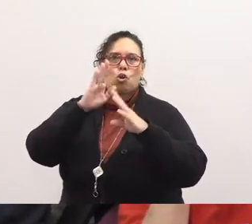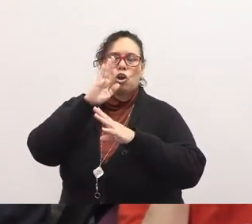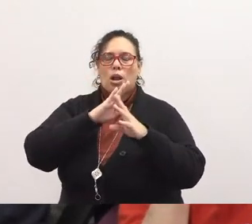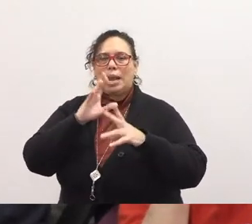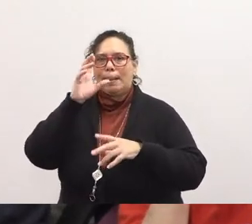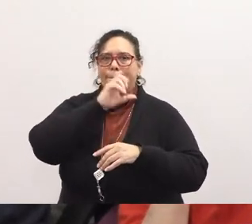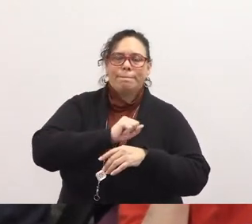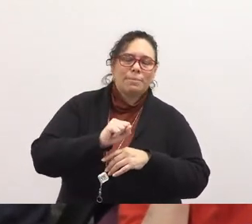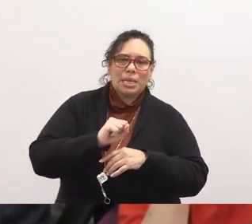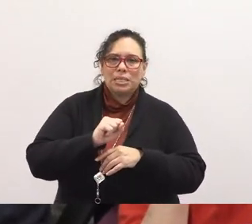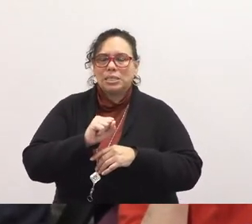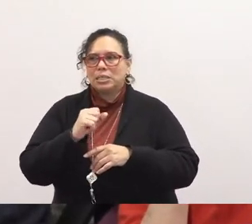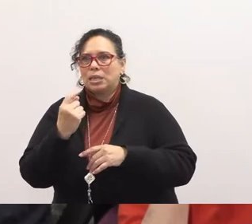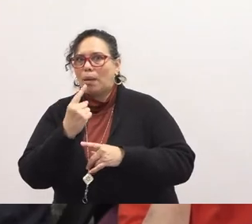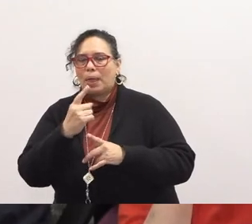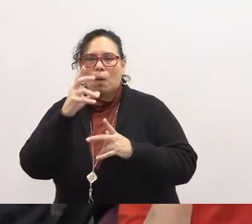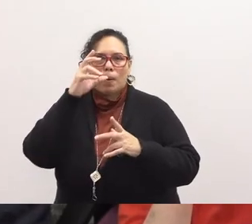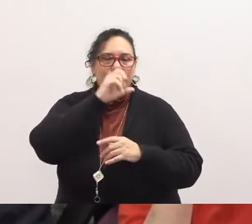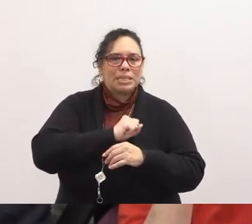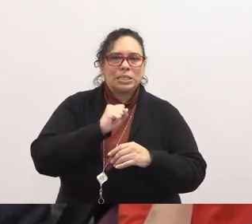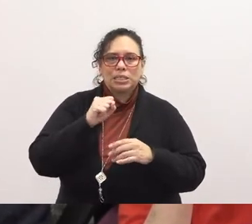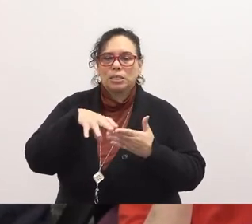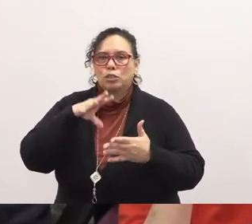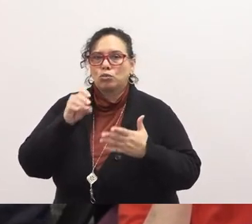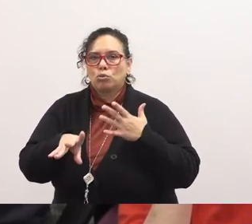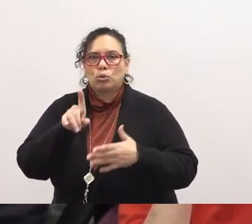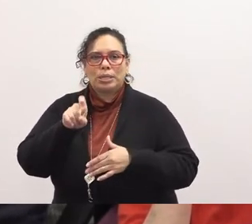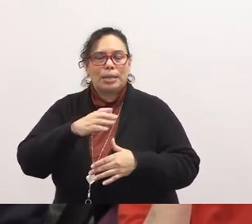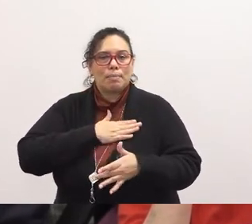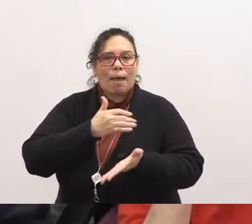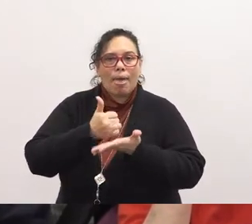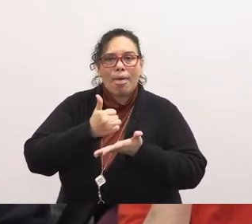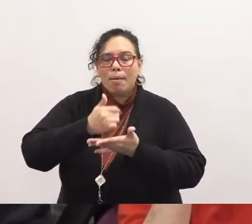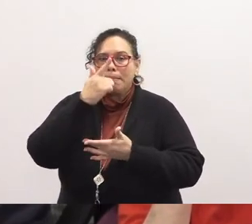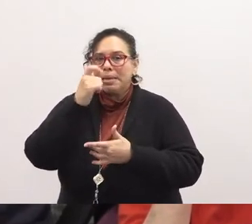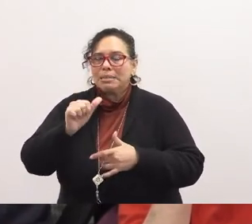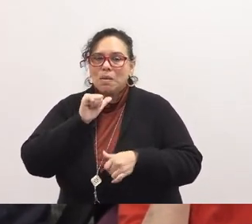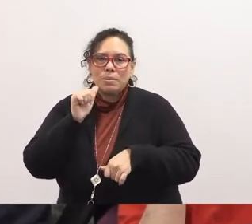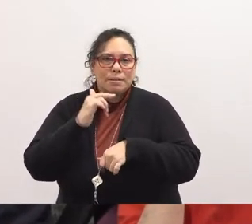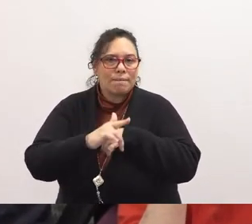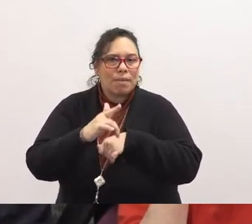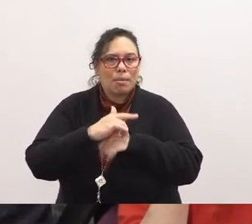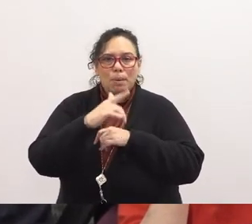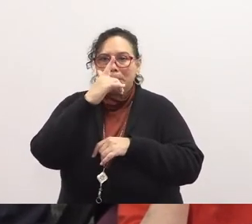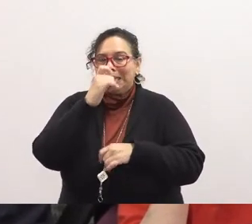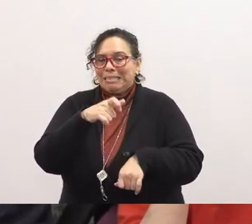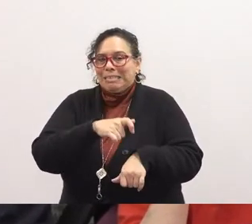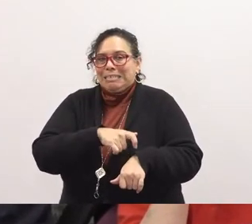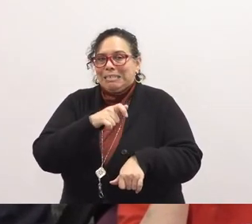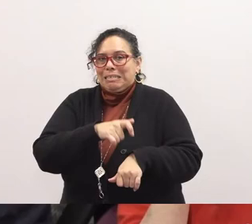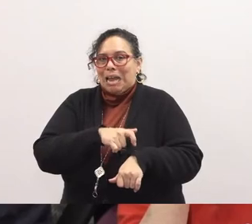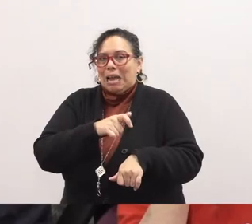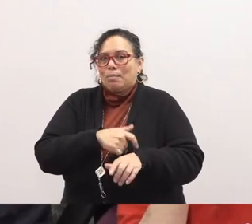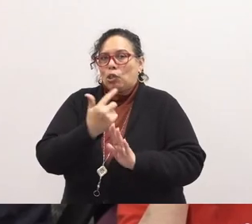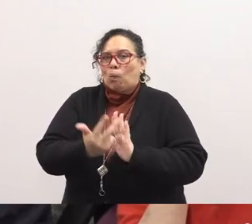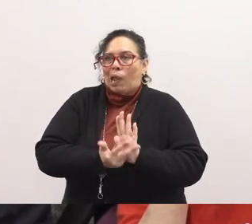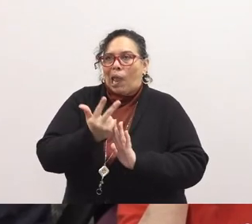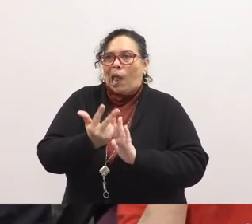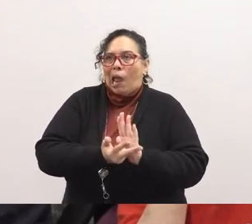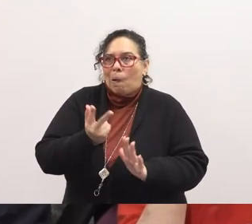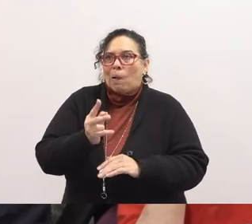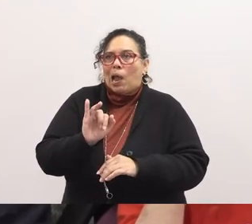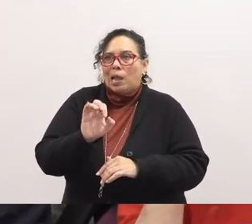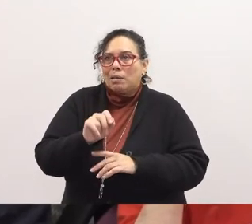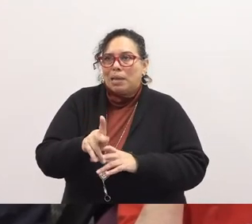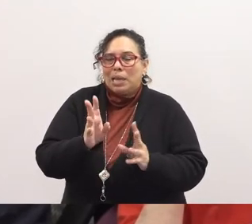sign, that I missed a student that may have needed my help because I was unavailable due to time spent in 3-hour-long IEP